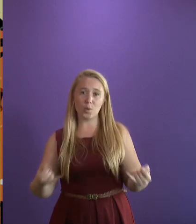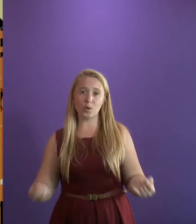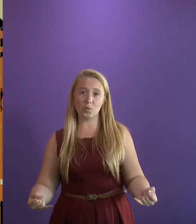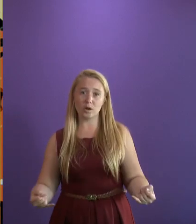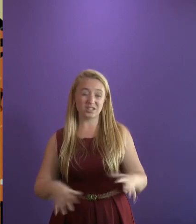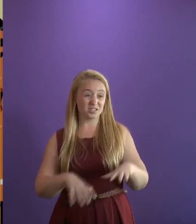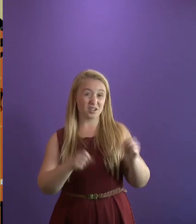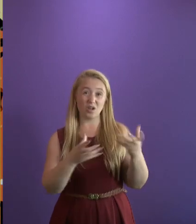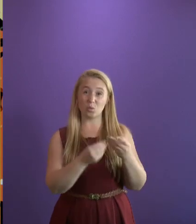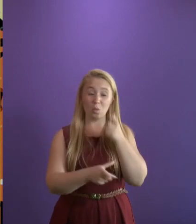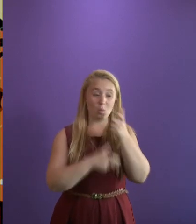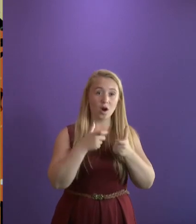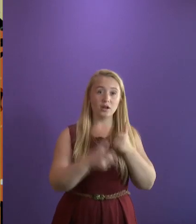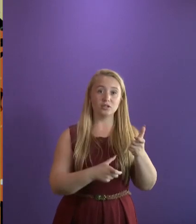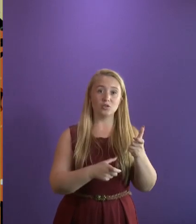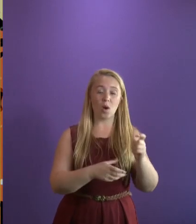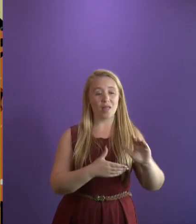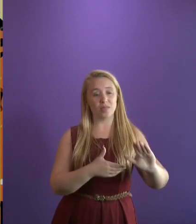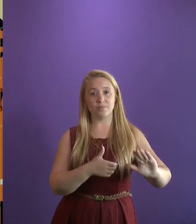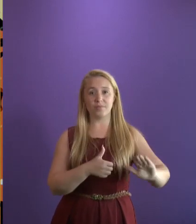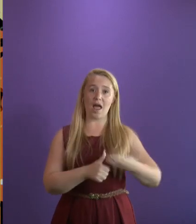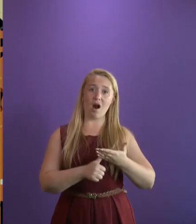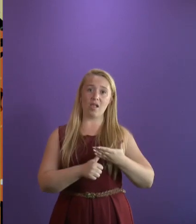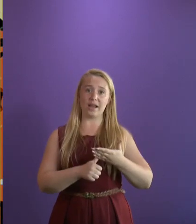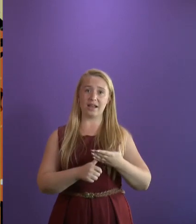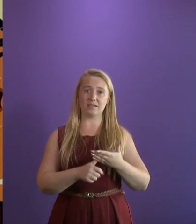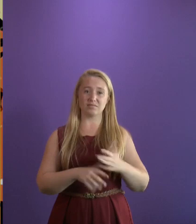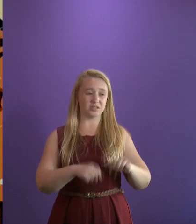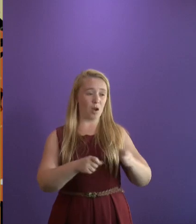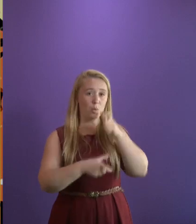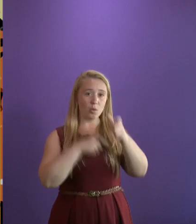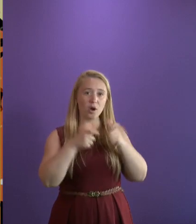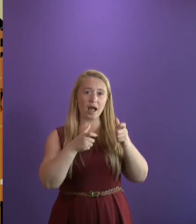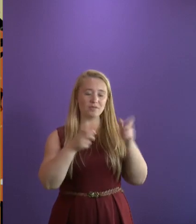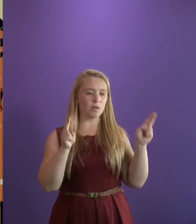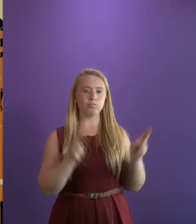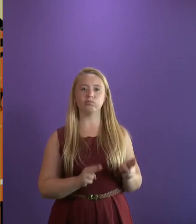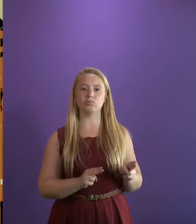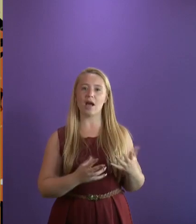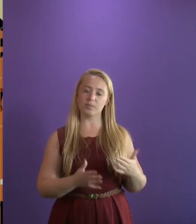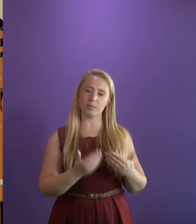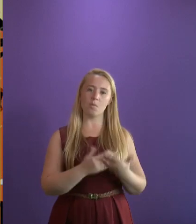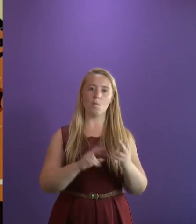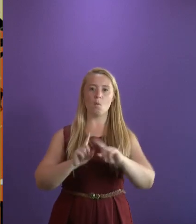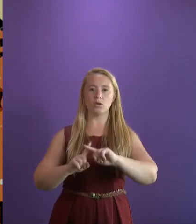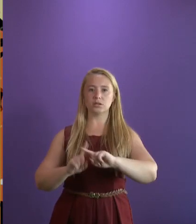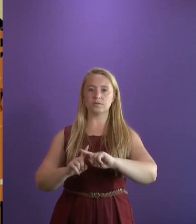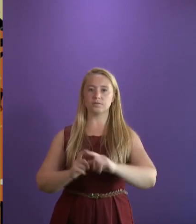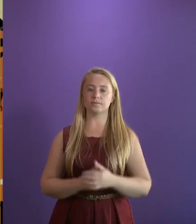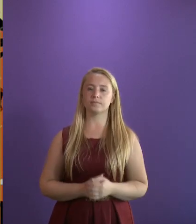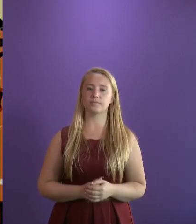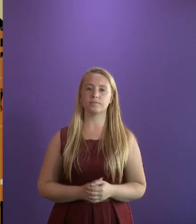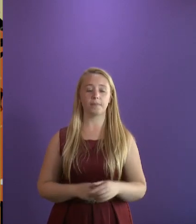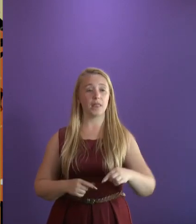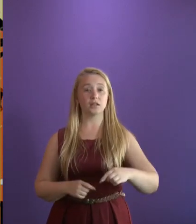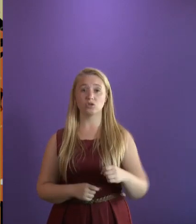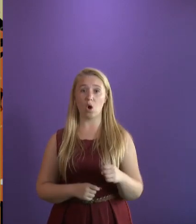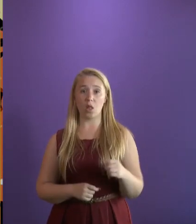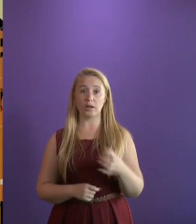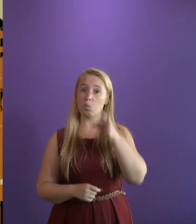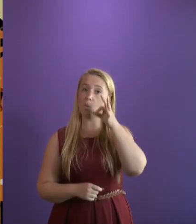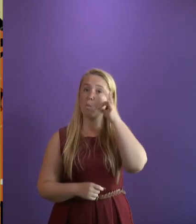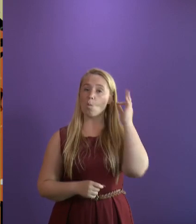to cut it out at that very beginning level. So again, it's working with others. I've mentioned inclusion, I've mentioned White Ribbon Scotland. It's working together.